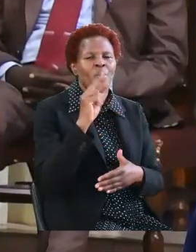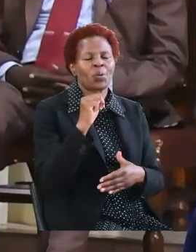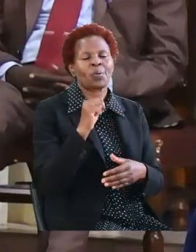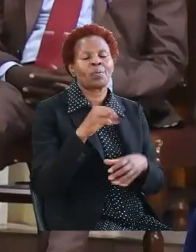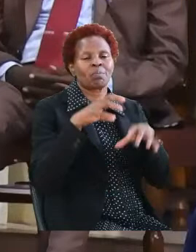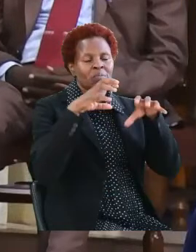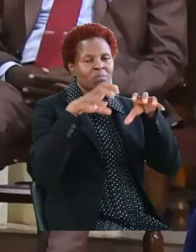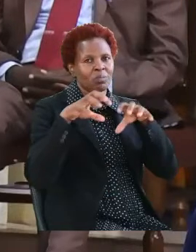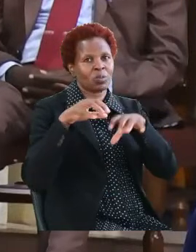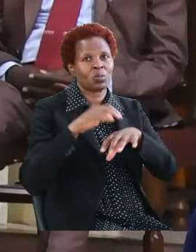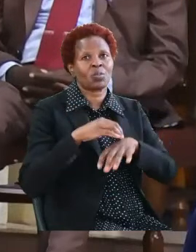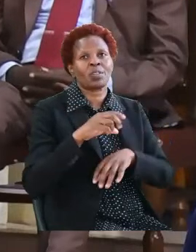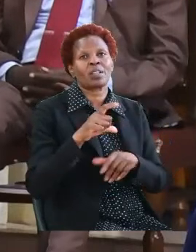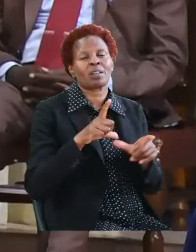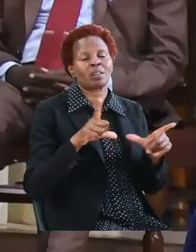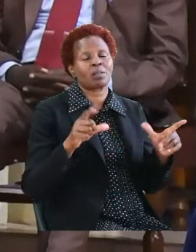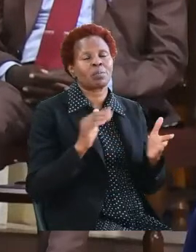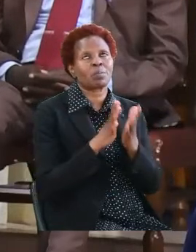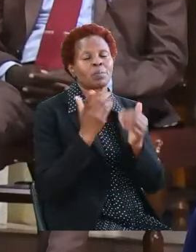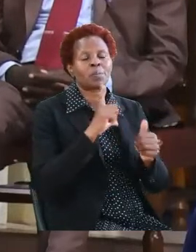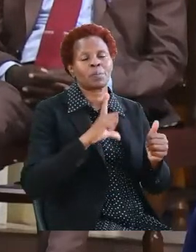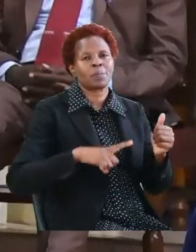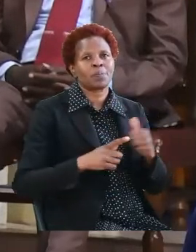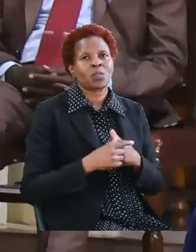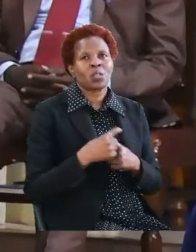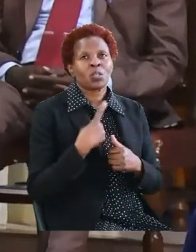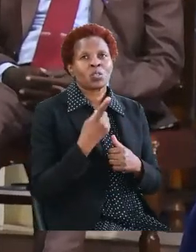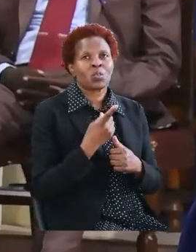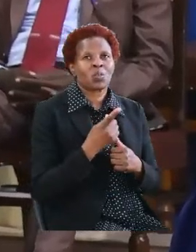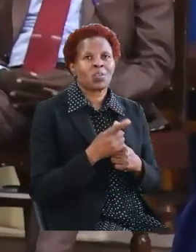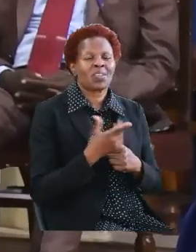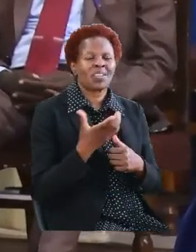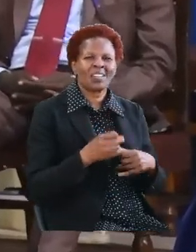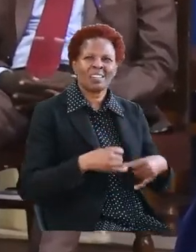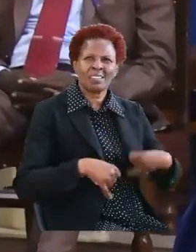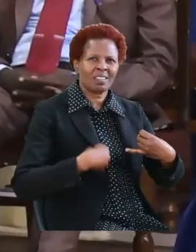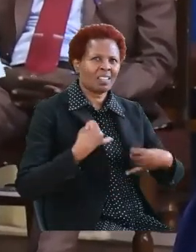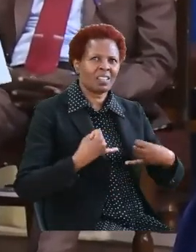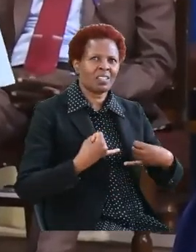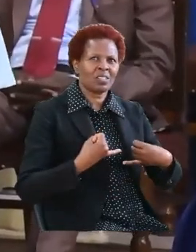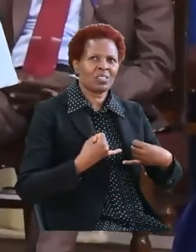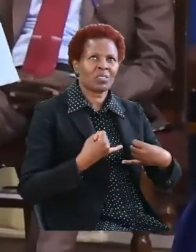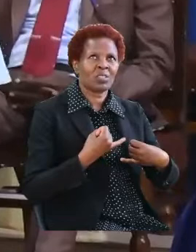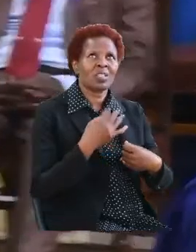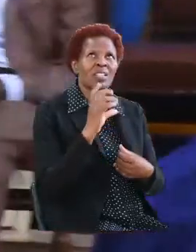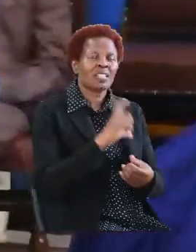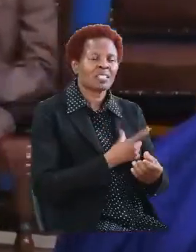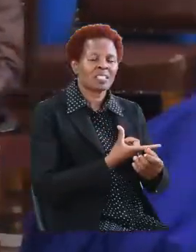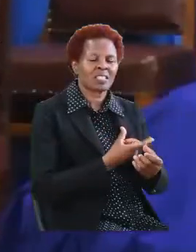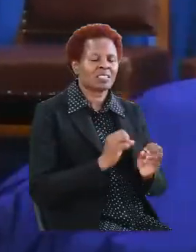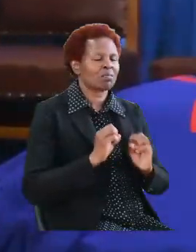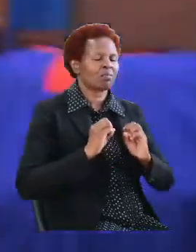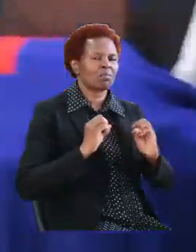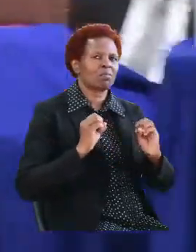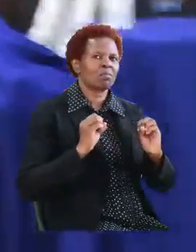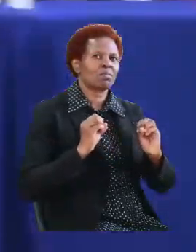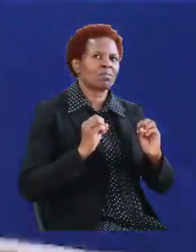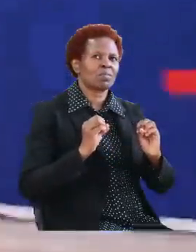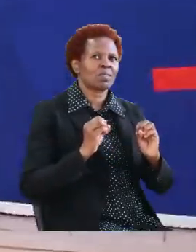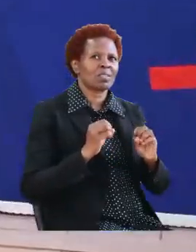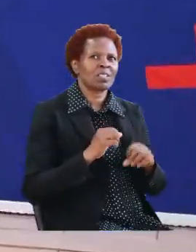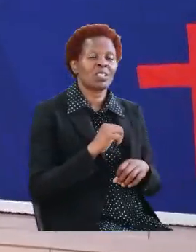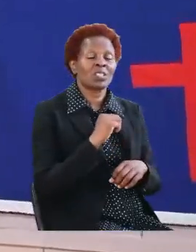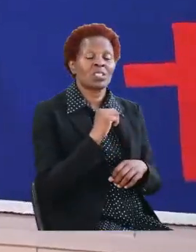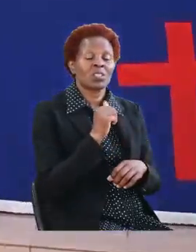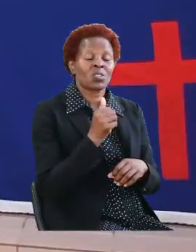the land. Praise the name of the Lord. And so they didn't enjoy the grace of provision. They didn't